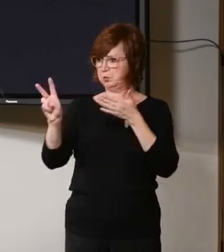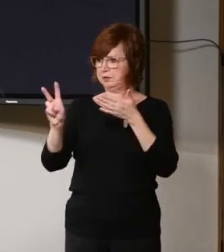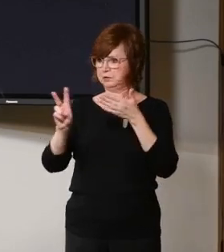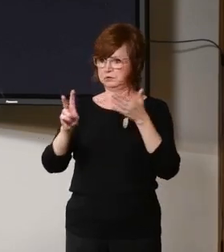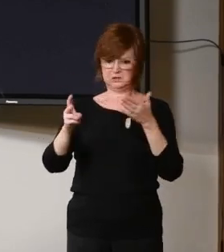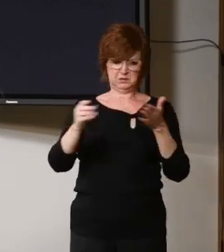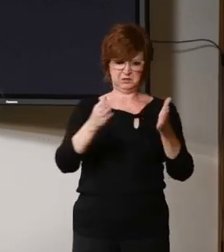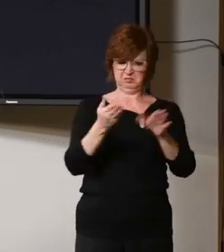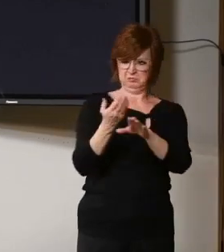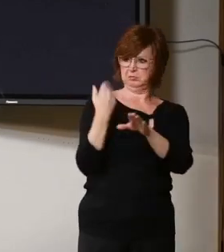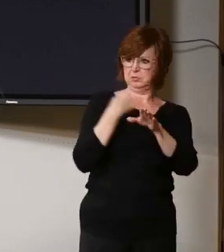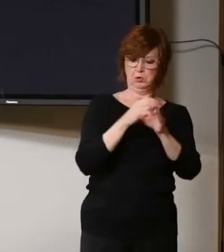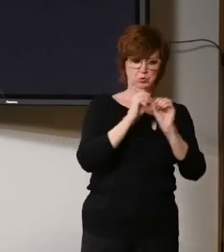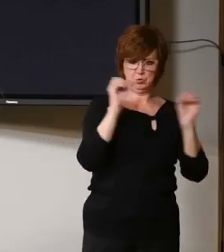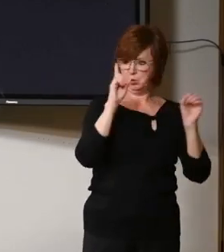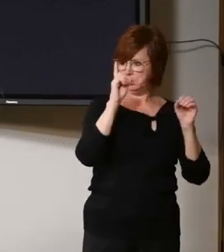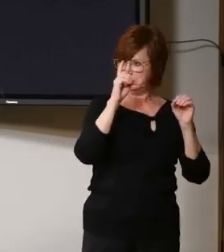COVID-19.